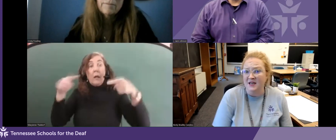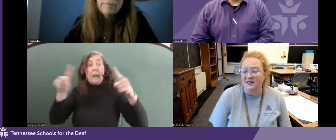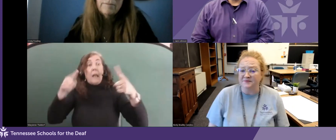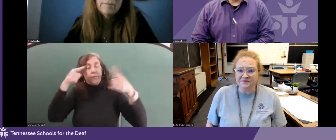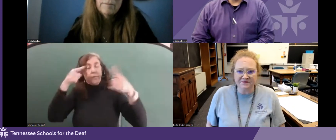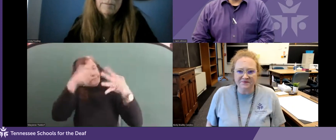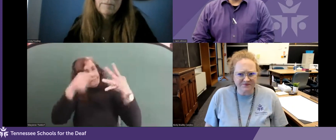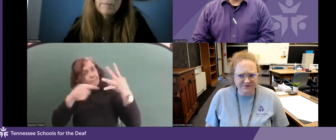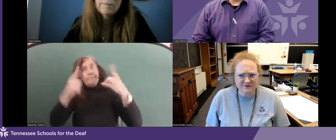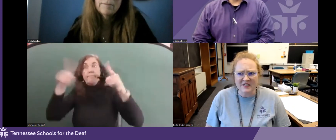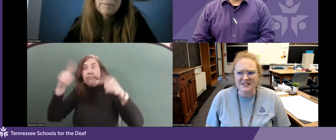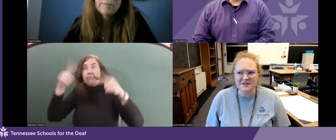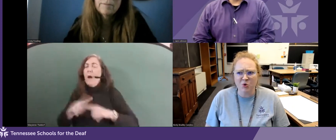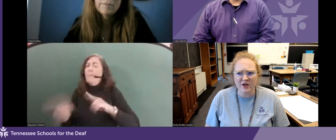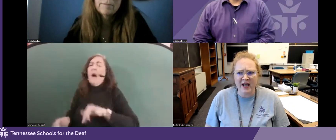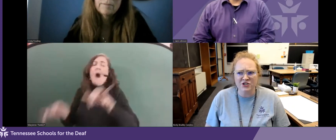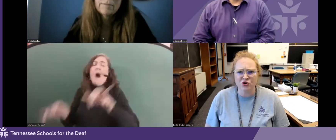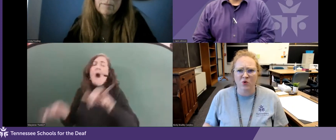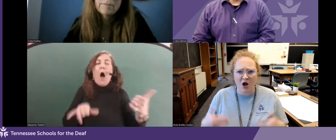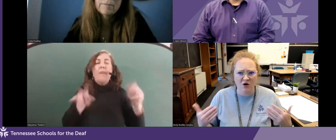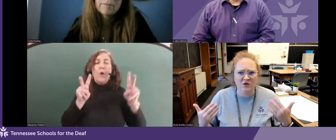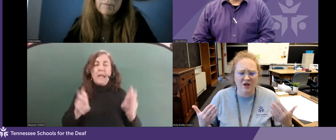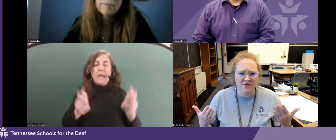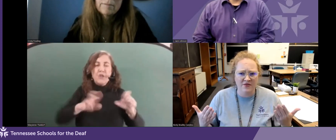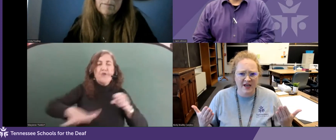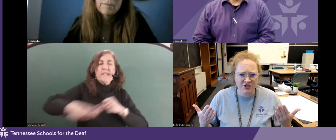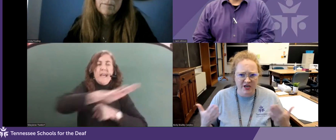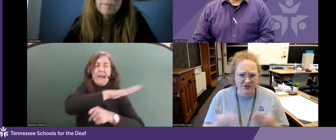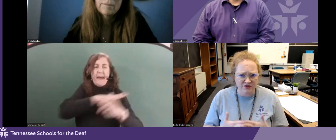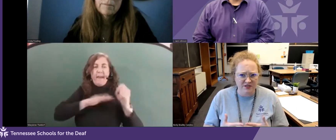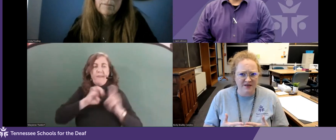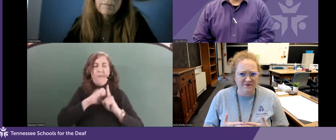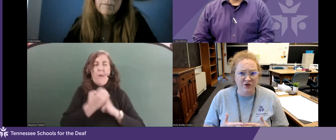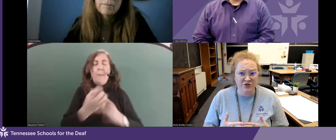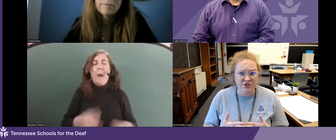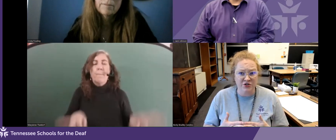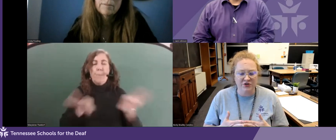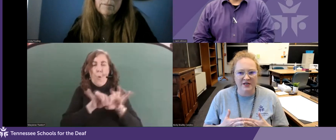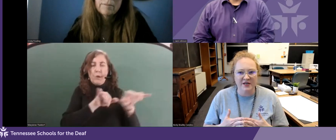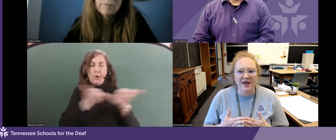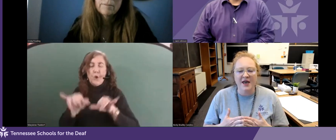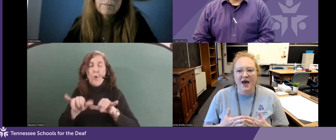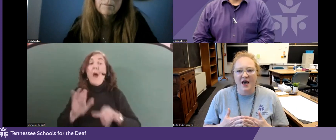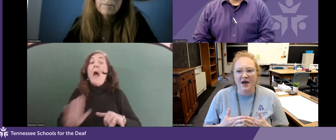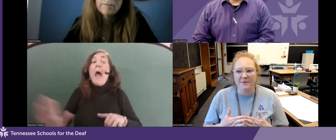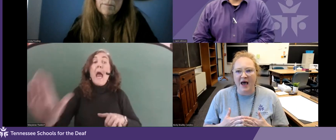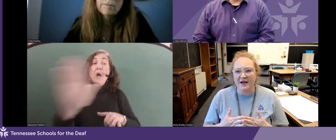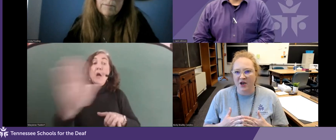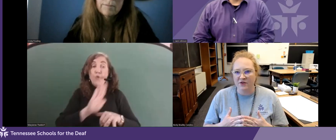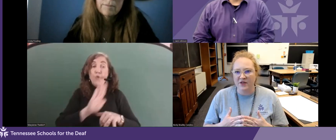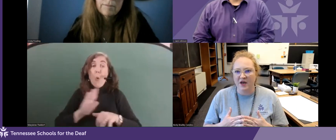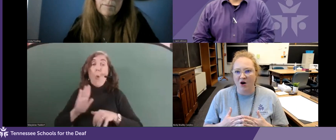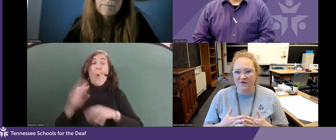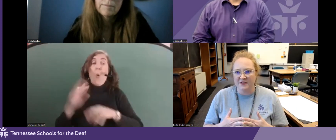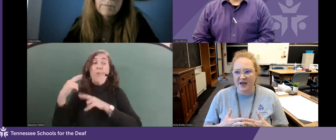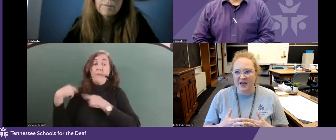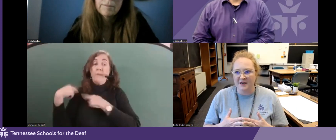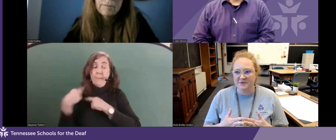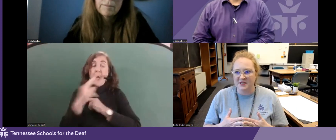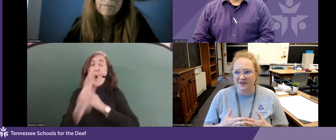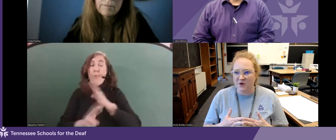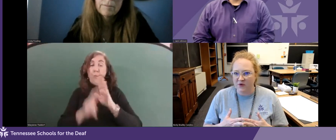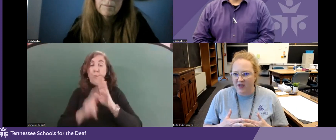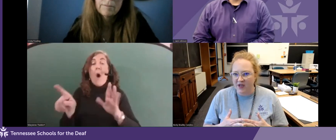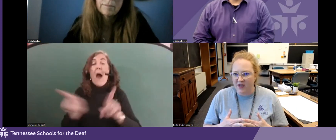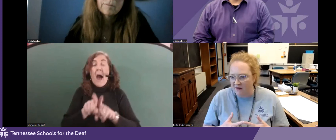things. It's important as your role on the educational team for your student. I know that oftentimes,